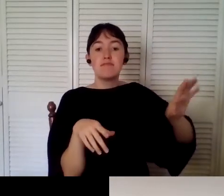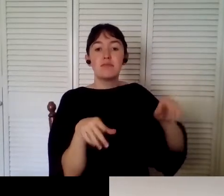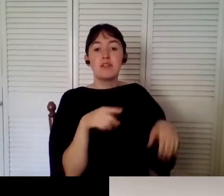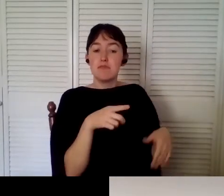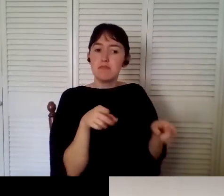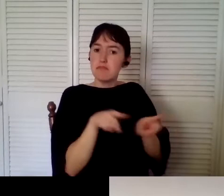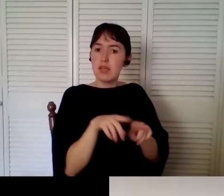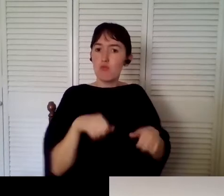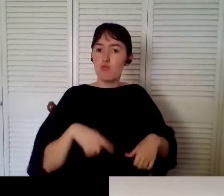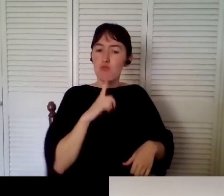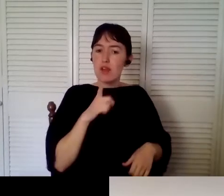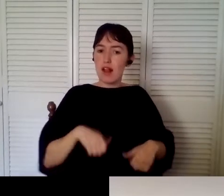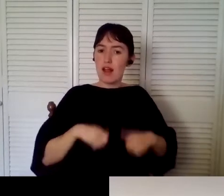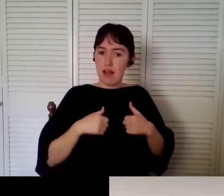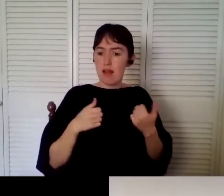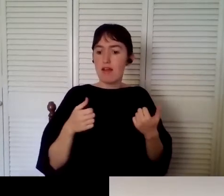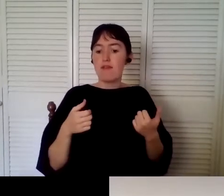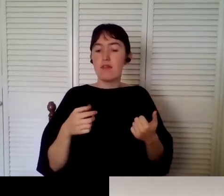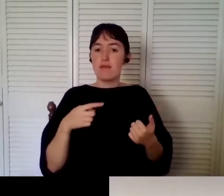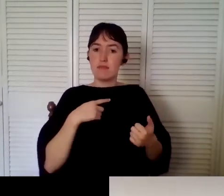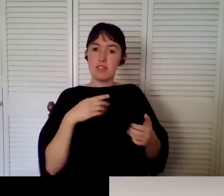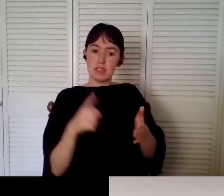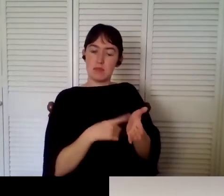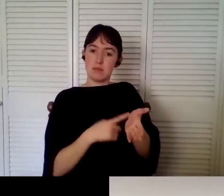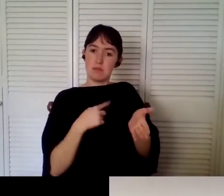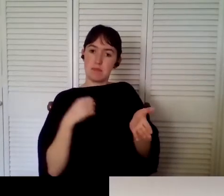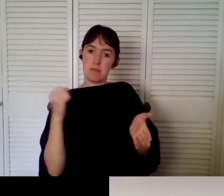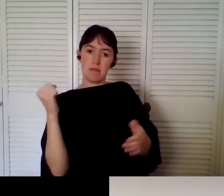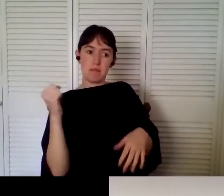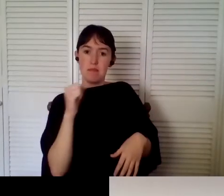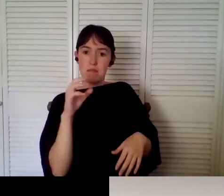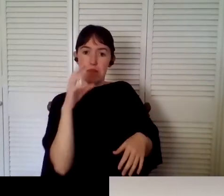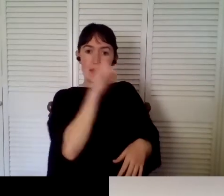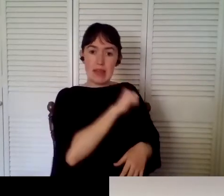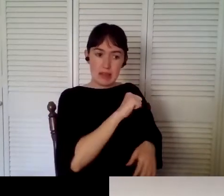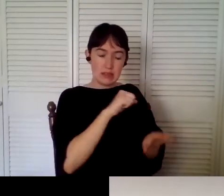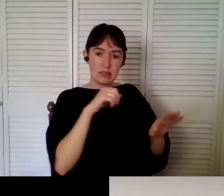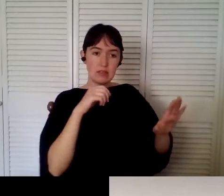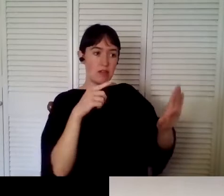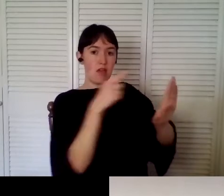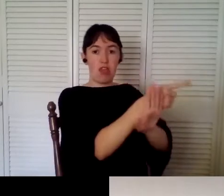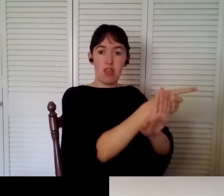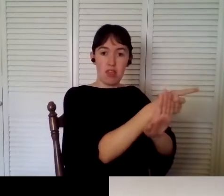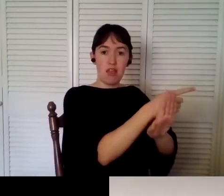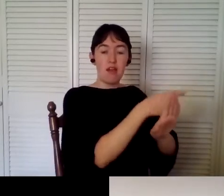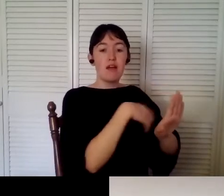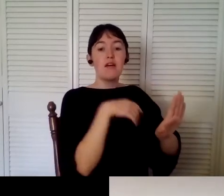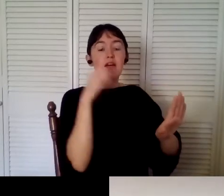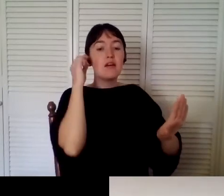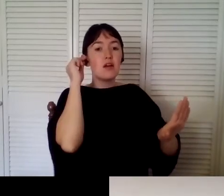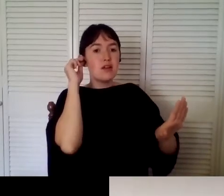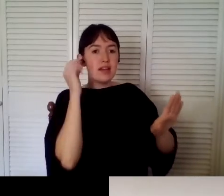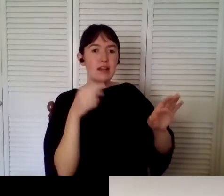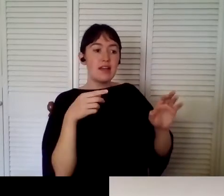and the atlatl dart would hit a rock in the ground or a tree, the trunk of a tree, instead of the